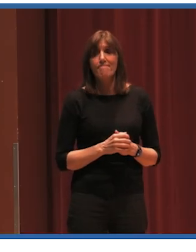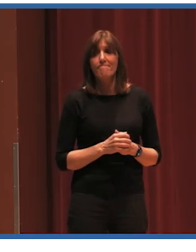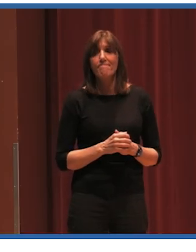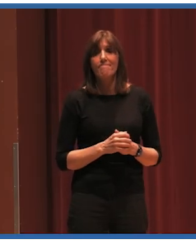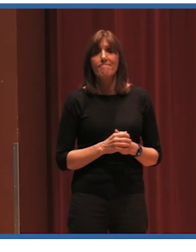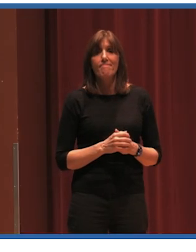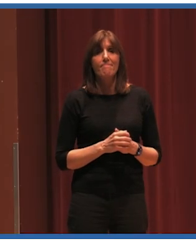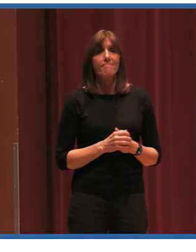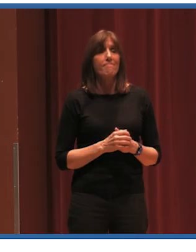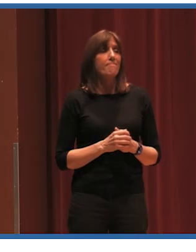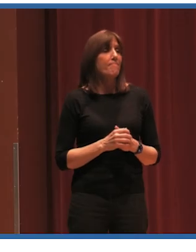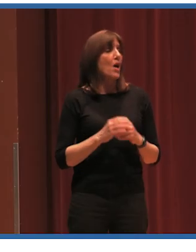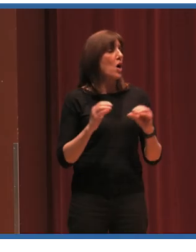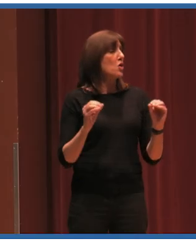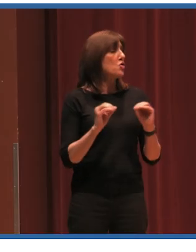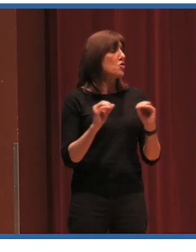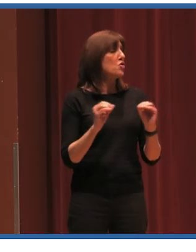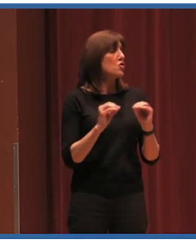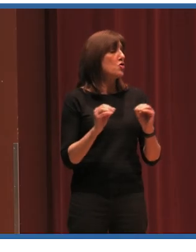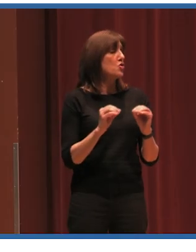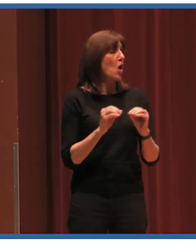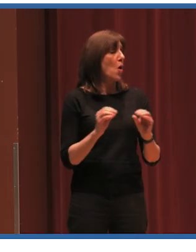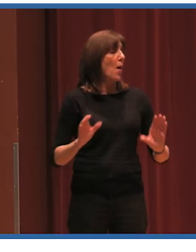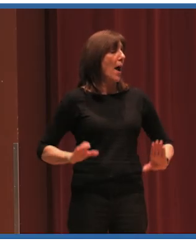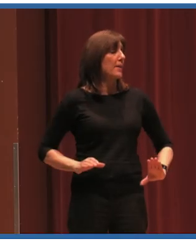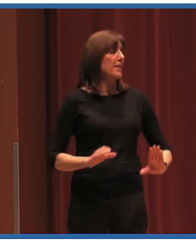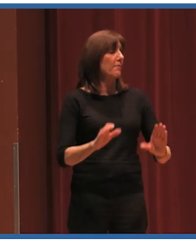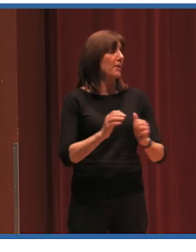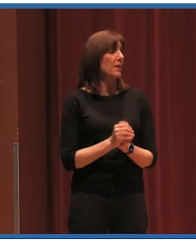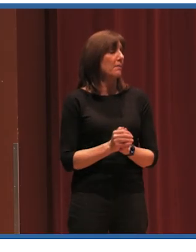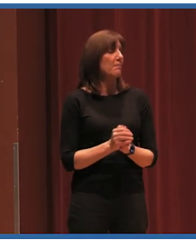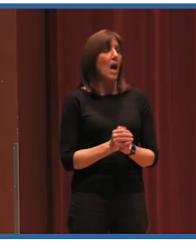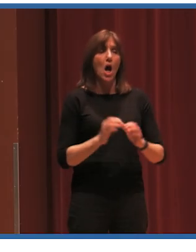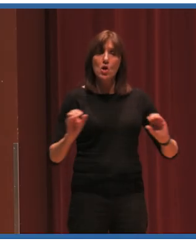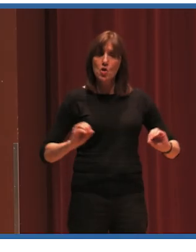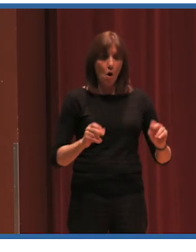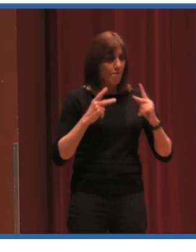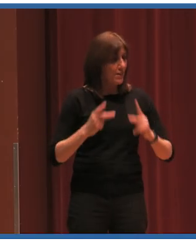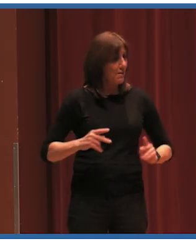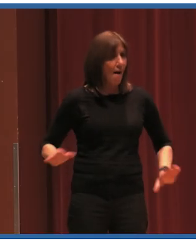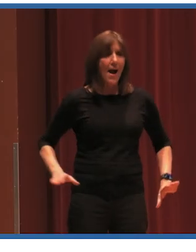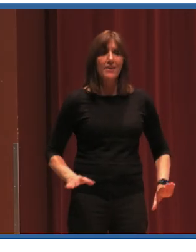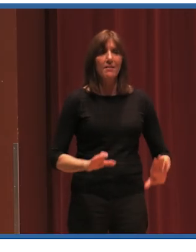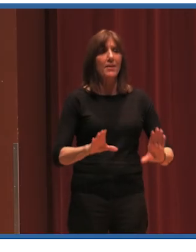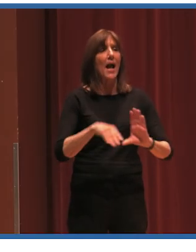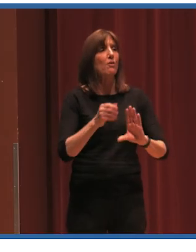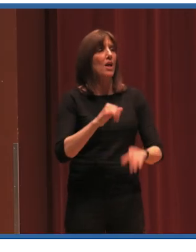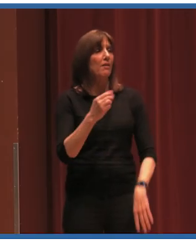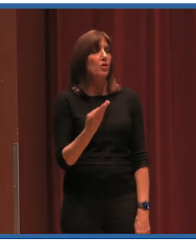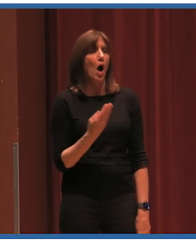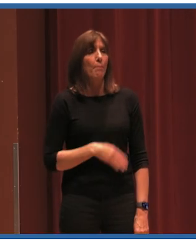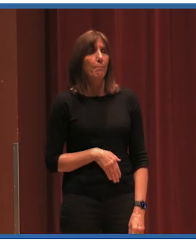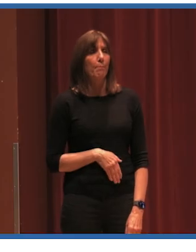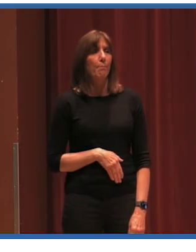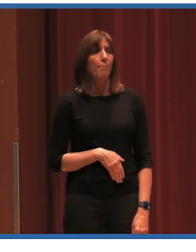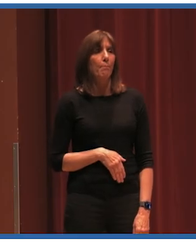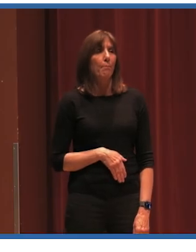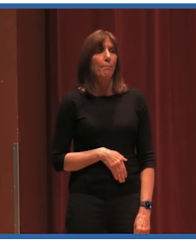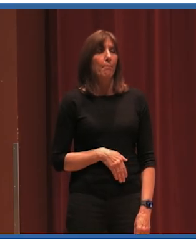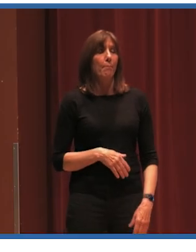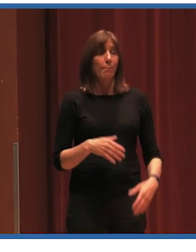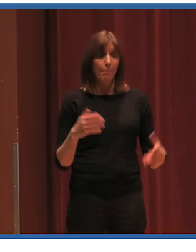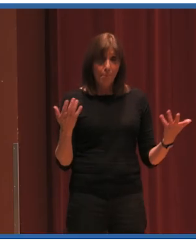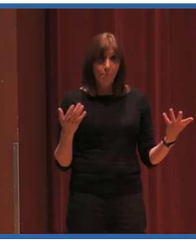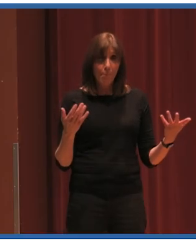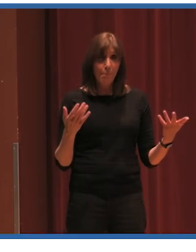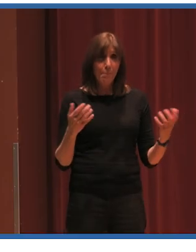No leisure time activity. That means absolutely no physical activity outside of your job, and we have almost 1/4 of Iowans